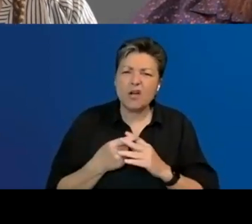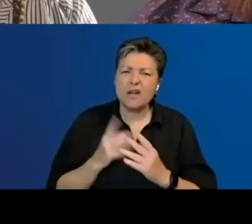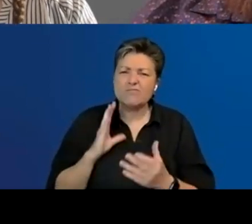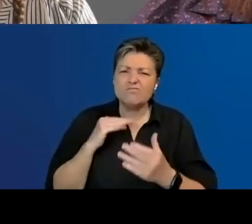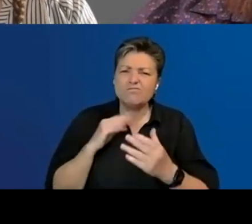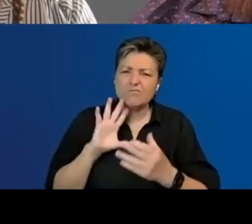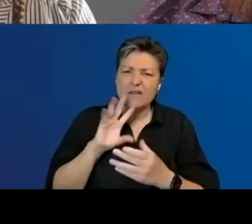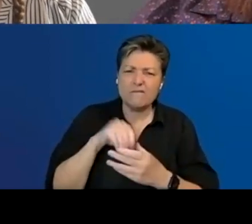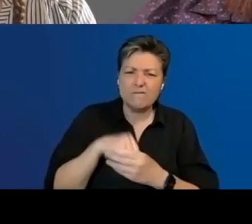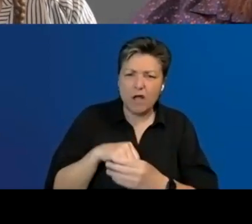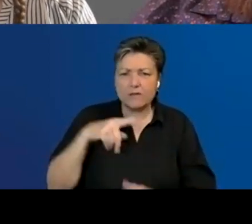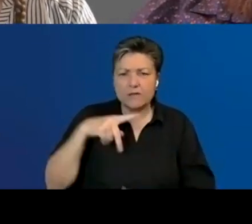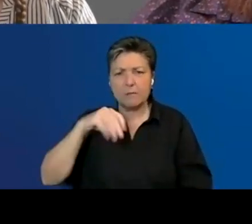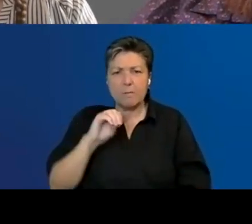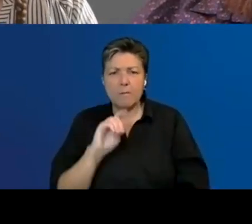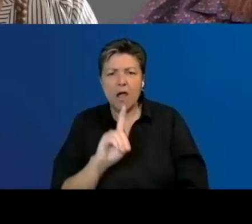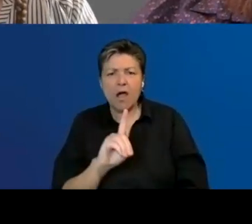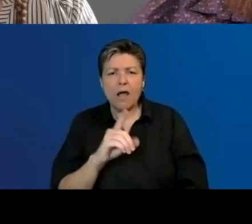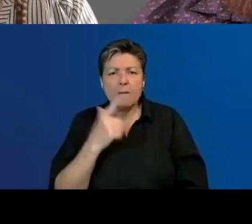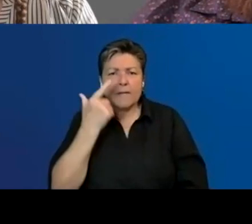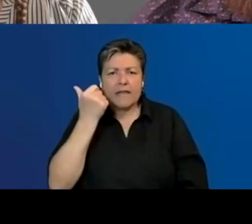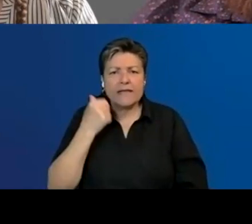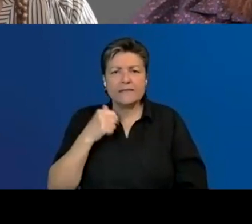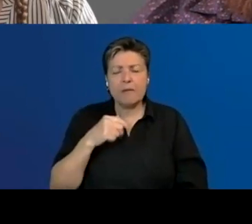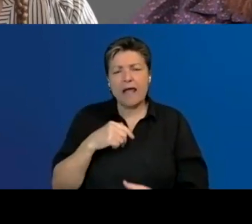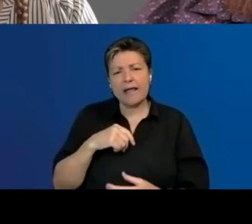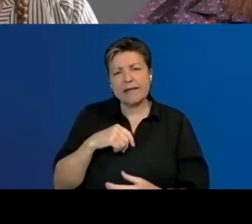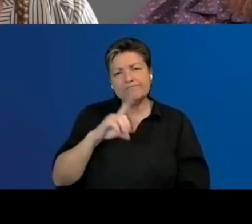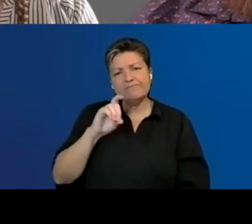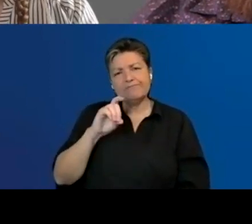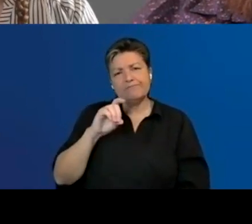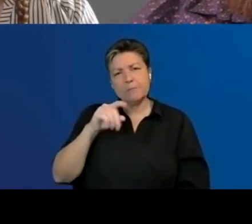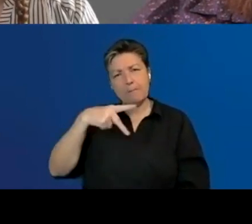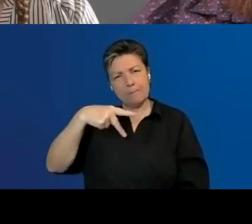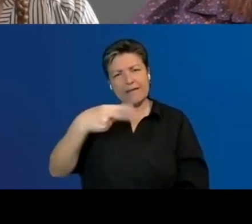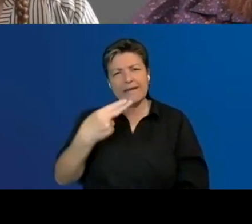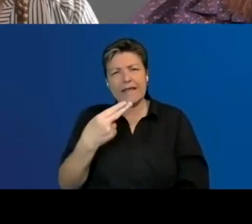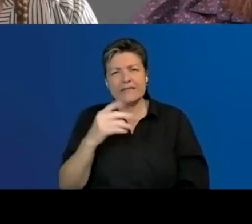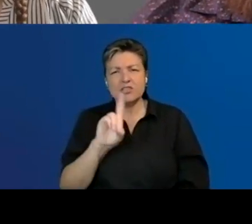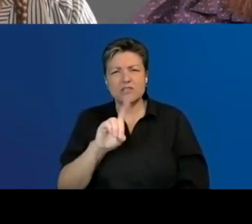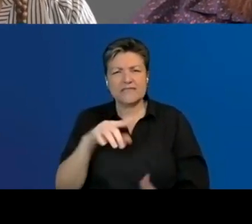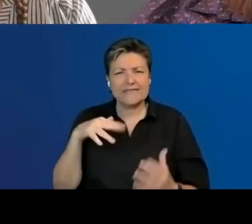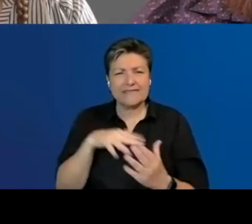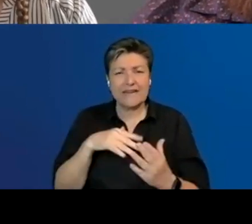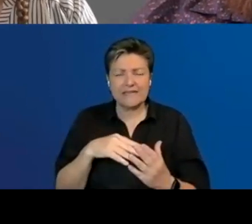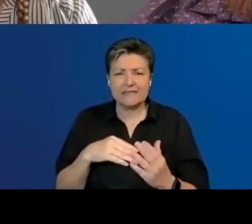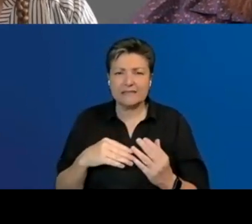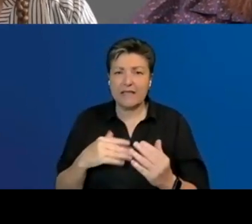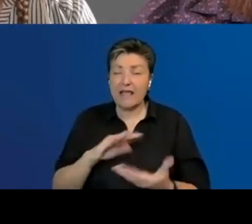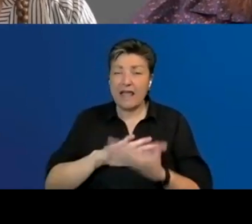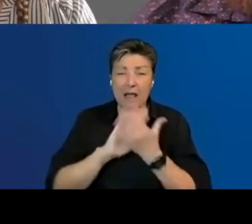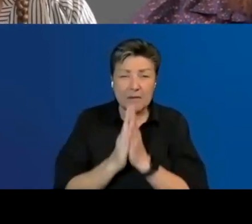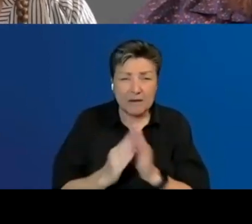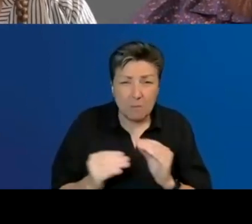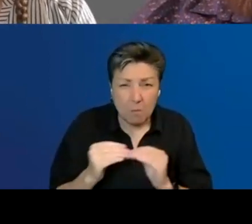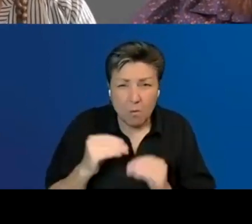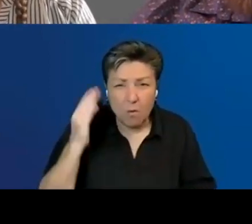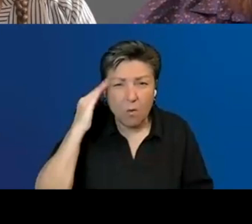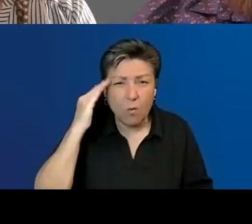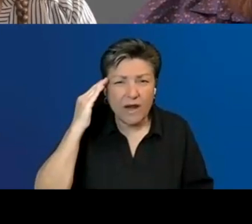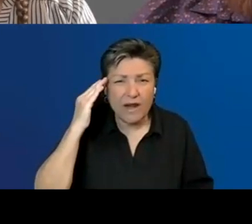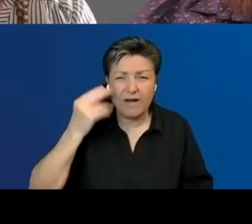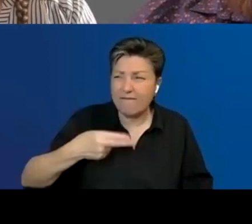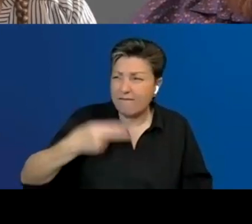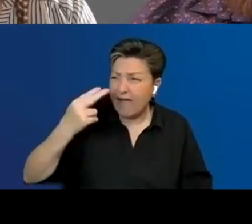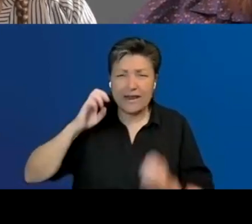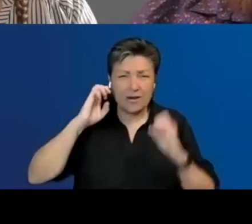doing my doctoral studies, I became more and more aware of how inaccessible higher education can be and the knowledge produced